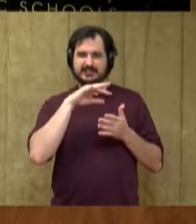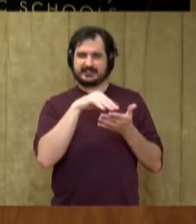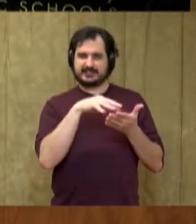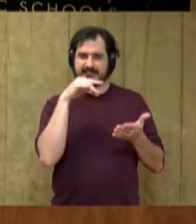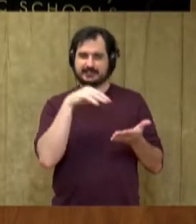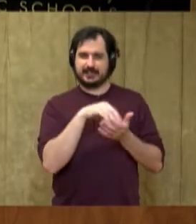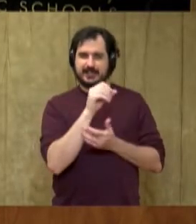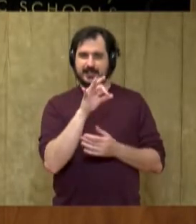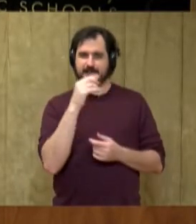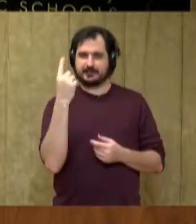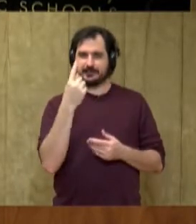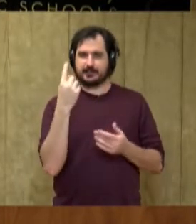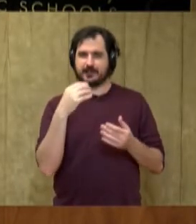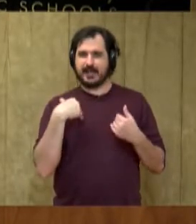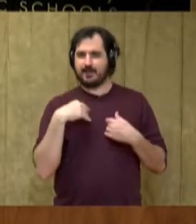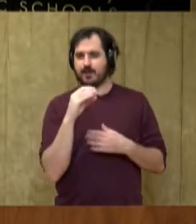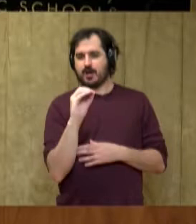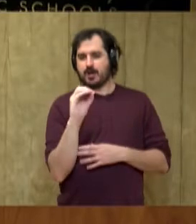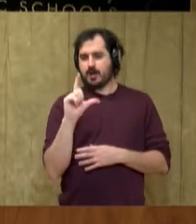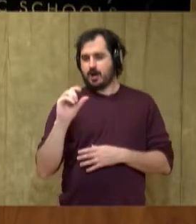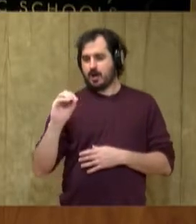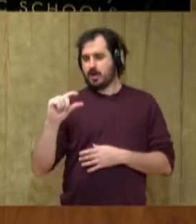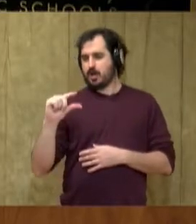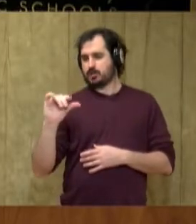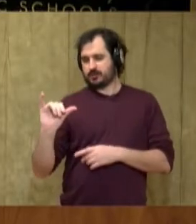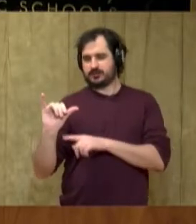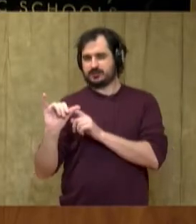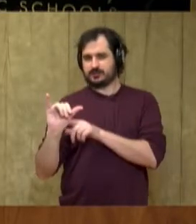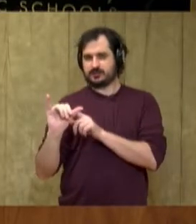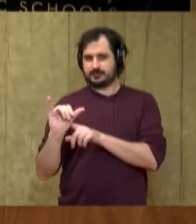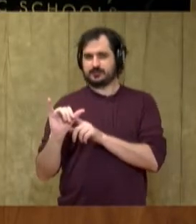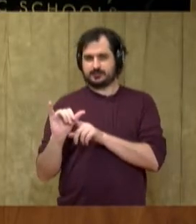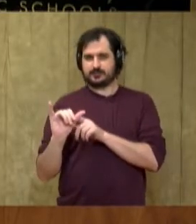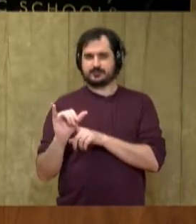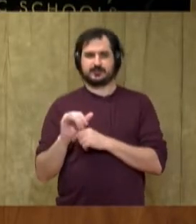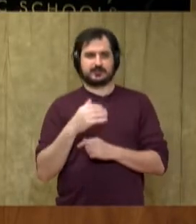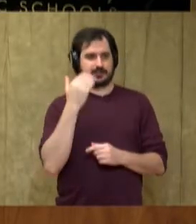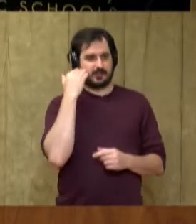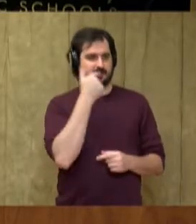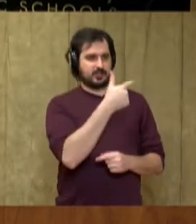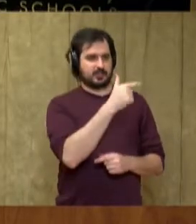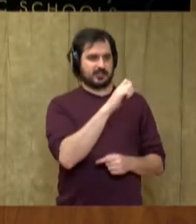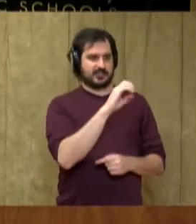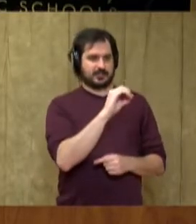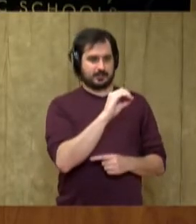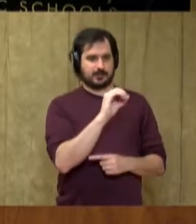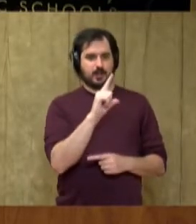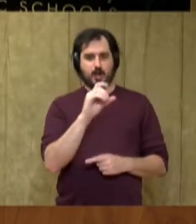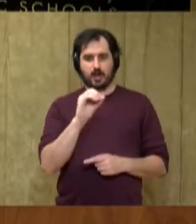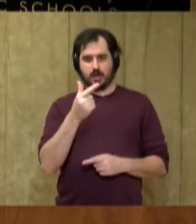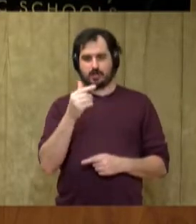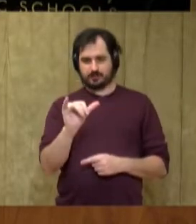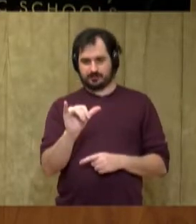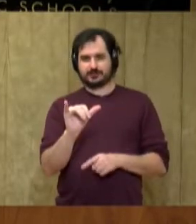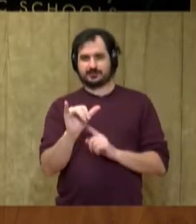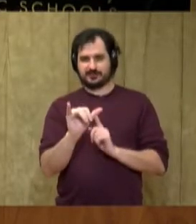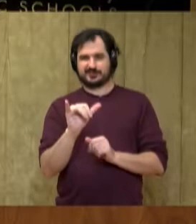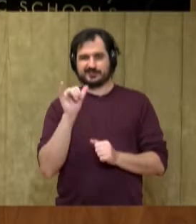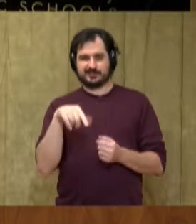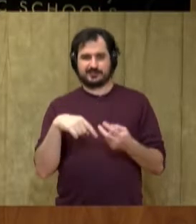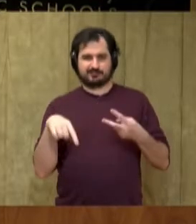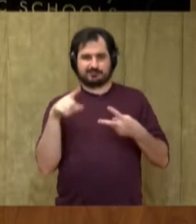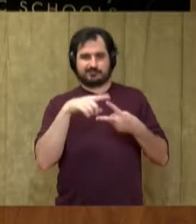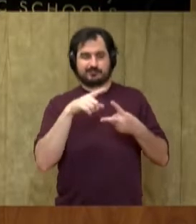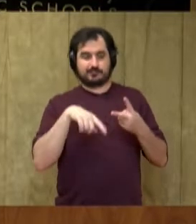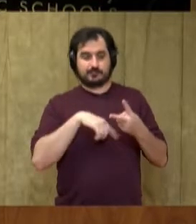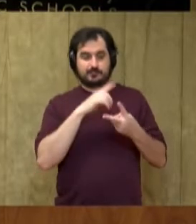learned that geo was land, so that we know that can't be it. What about